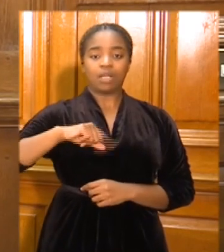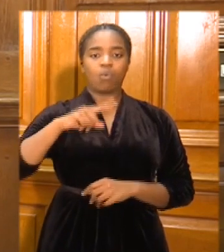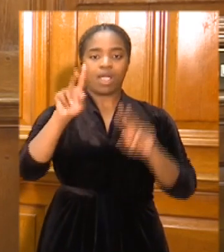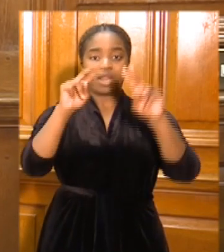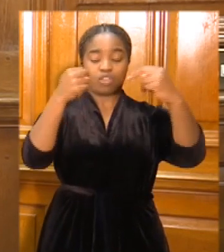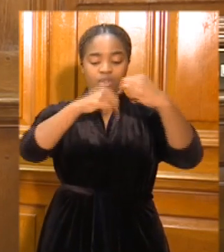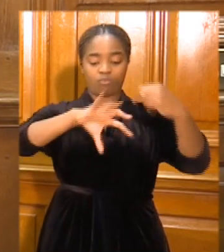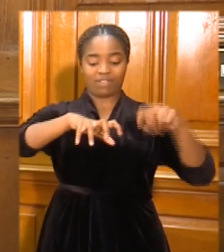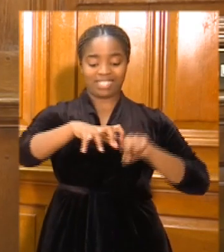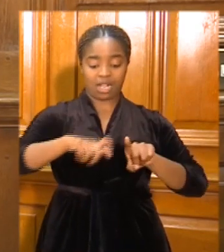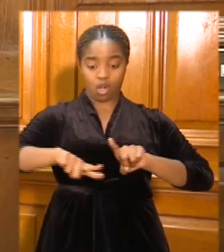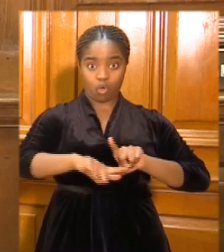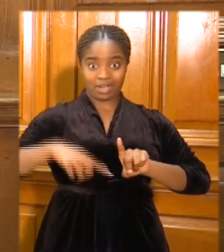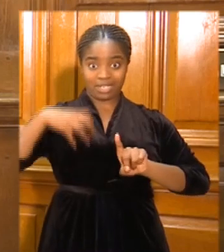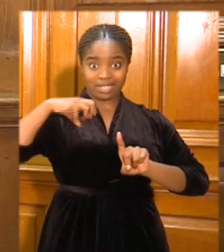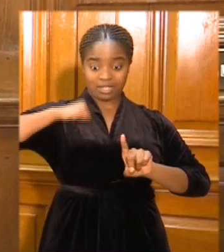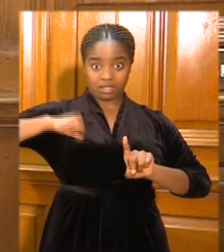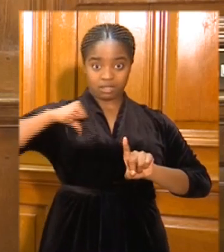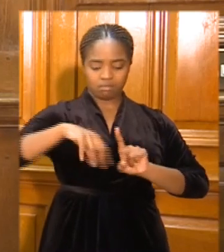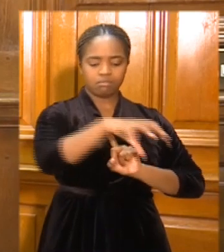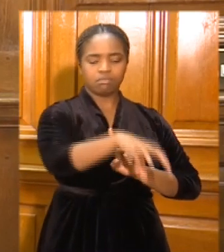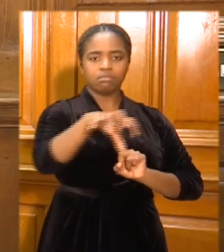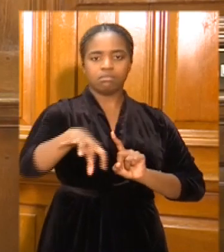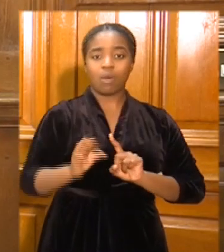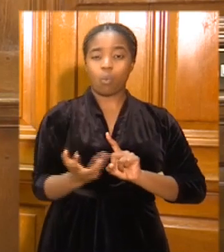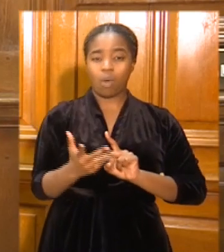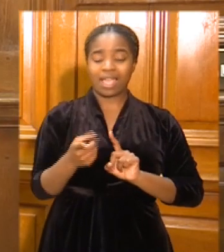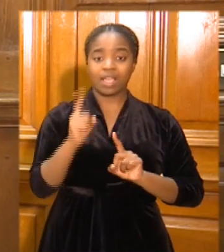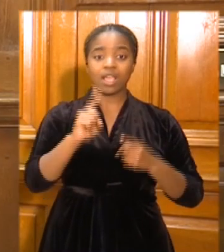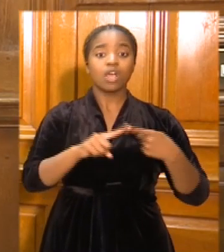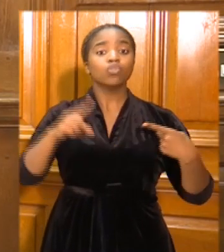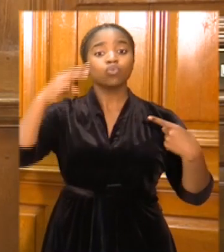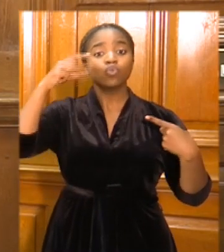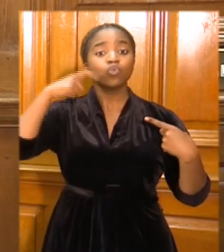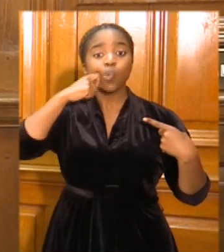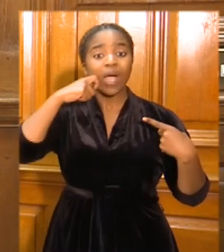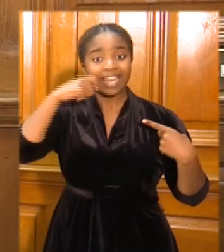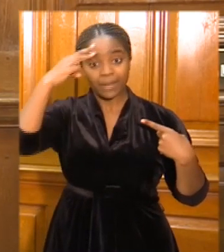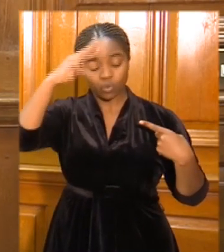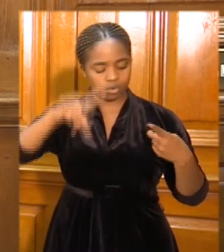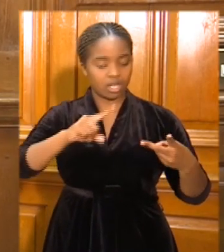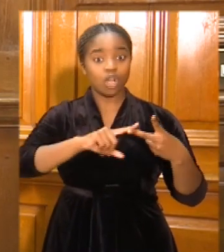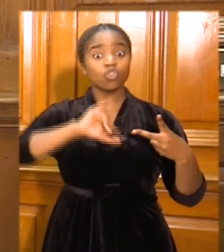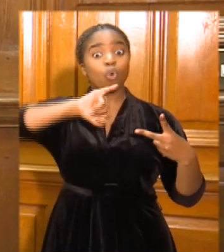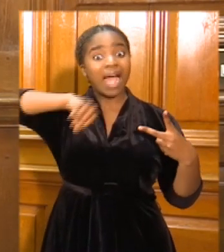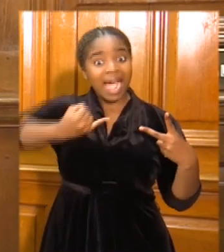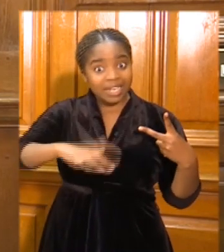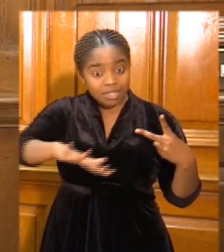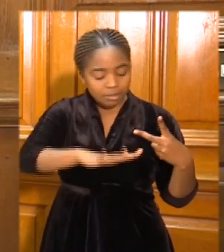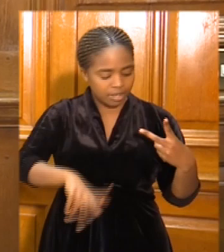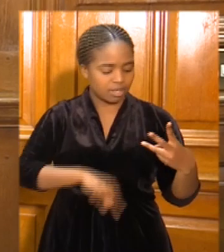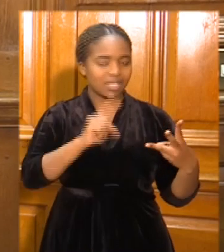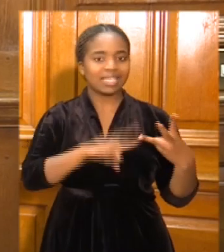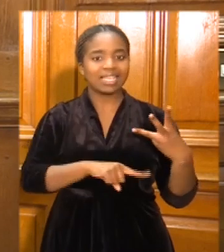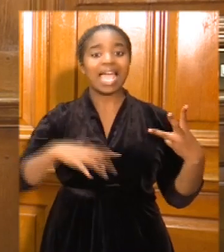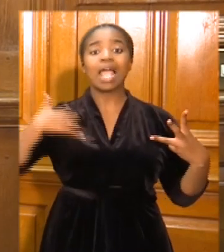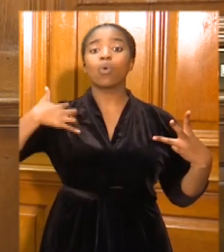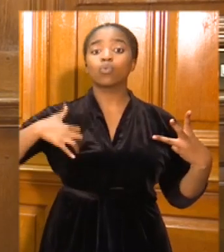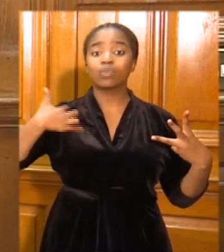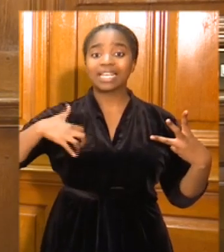been identified as coronavirus hotspots: Tshwane, Johannesburg,